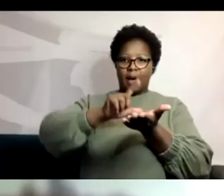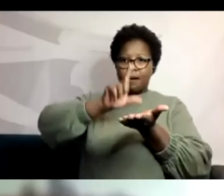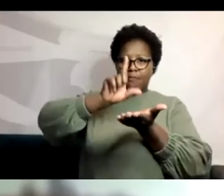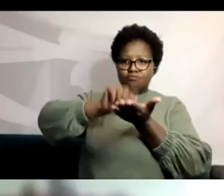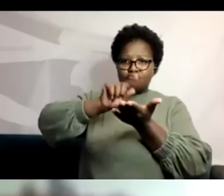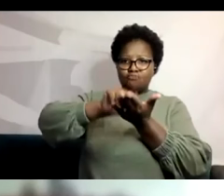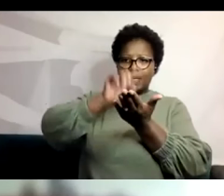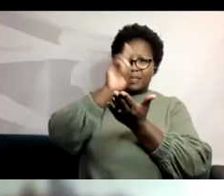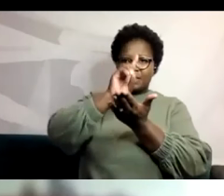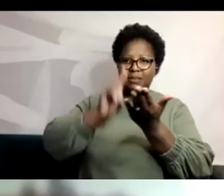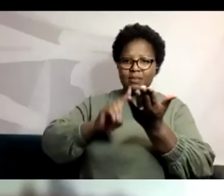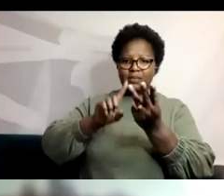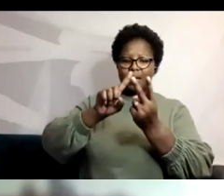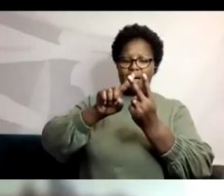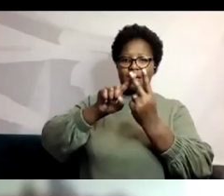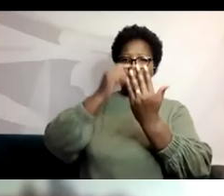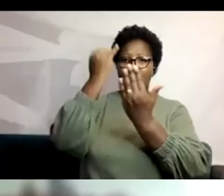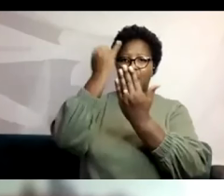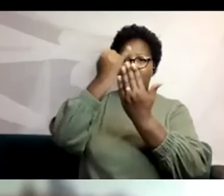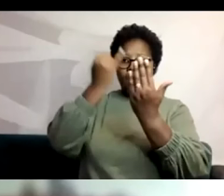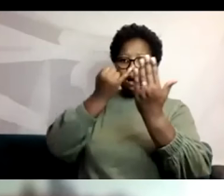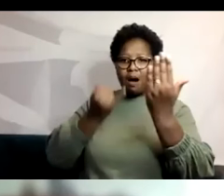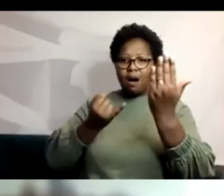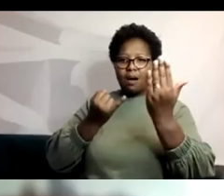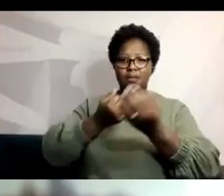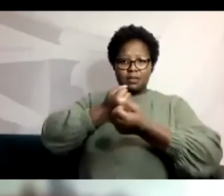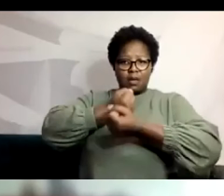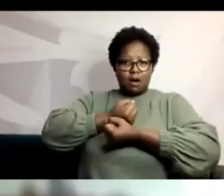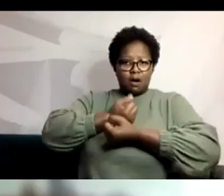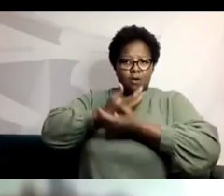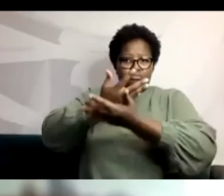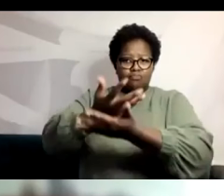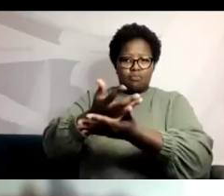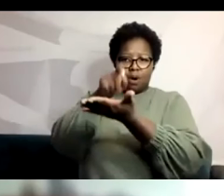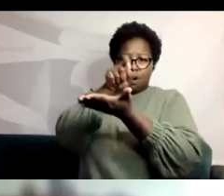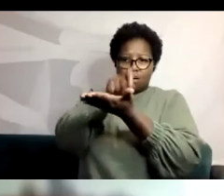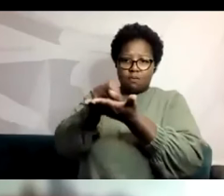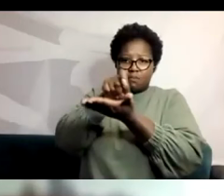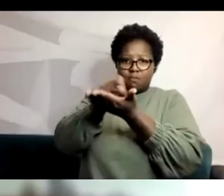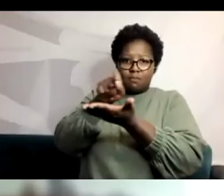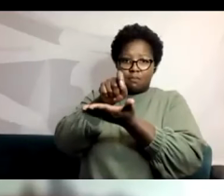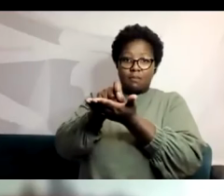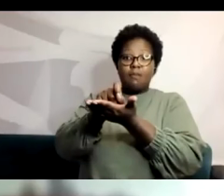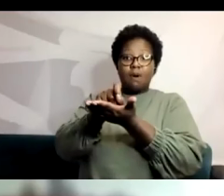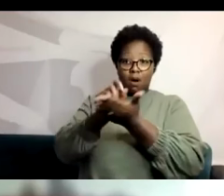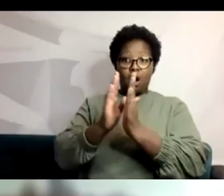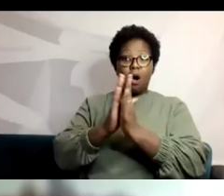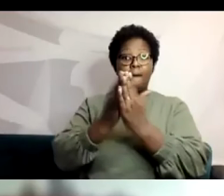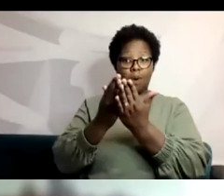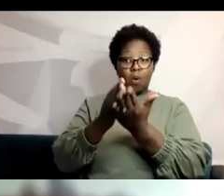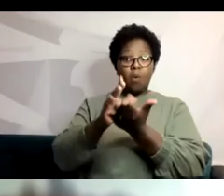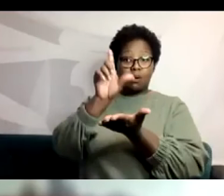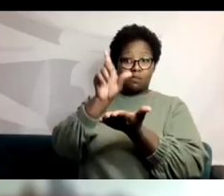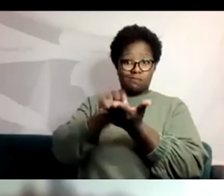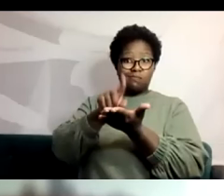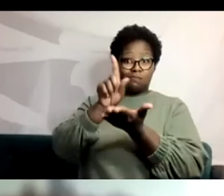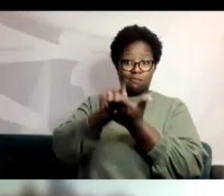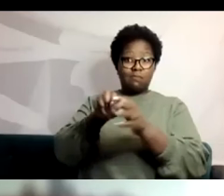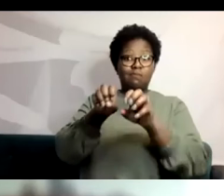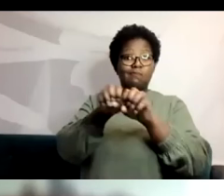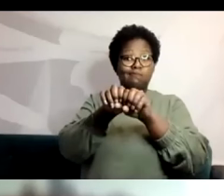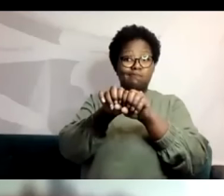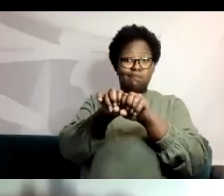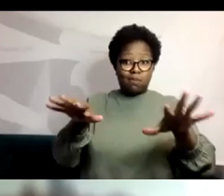artwork, she writes poetry, she's a published author, and she's absolutely